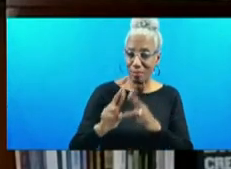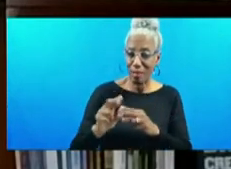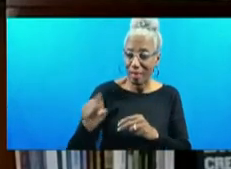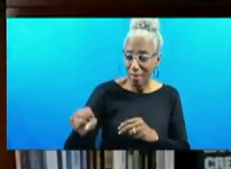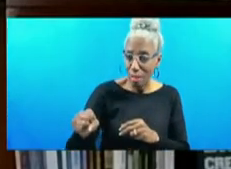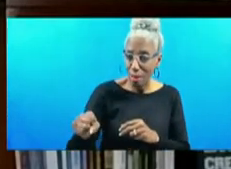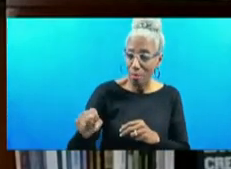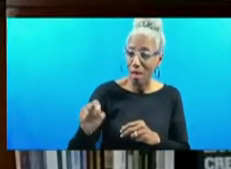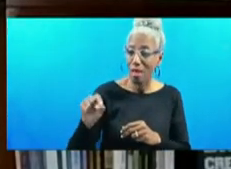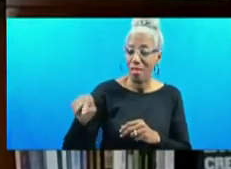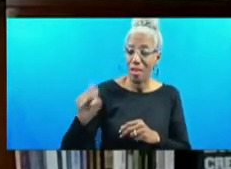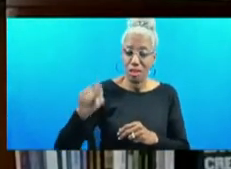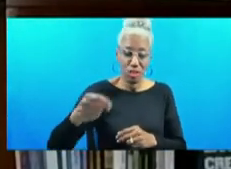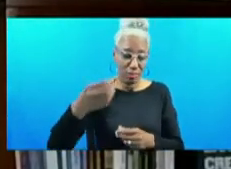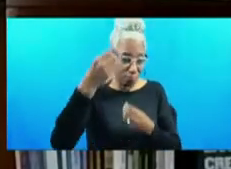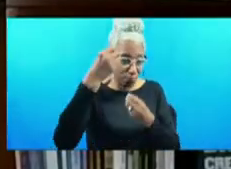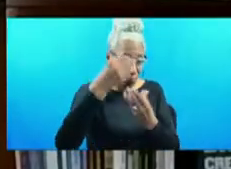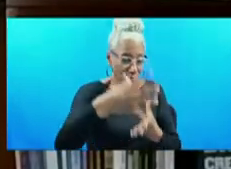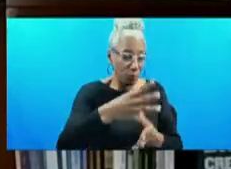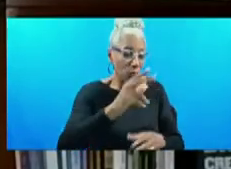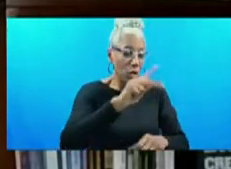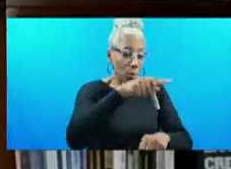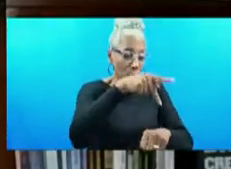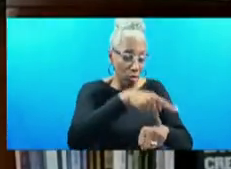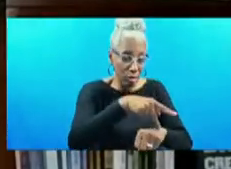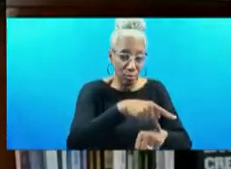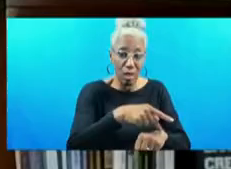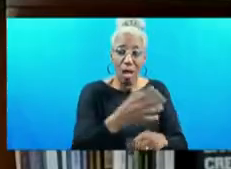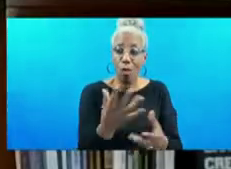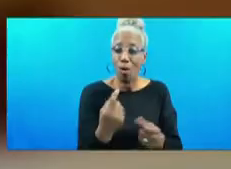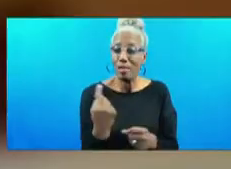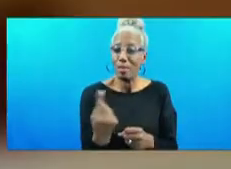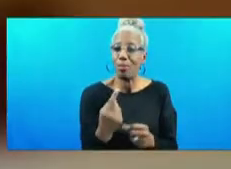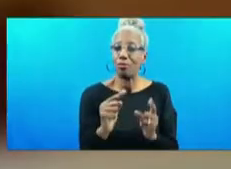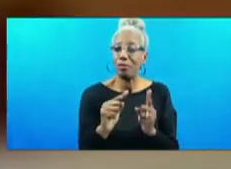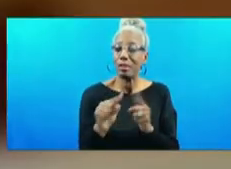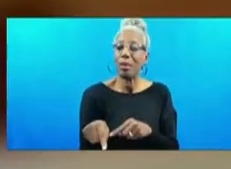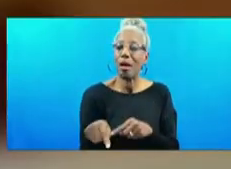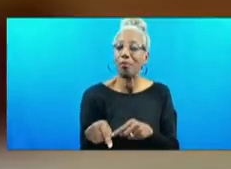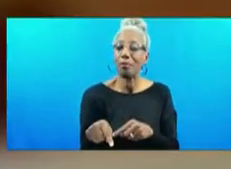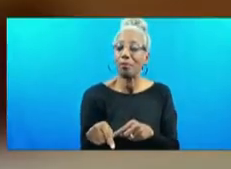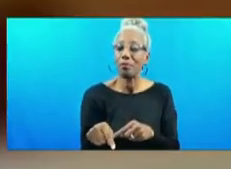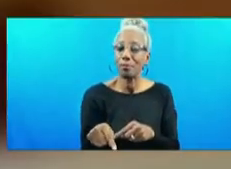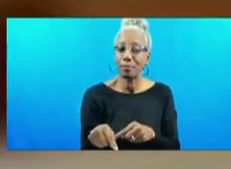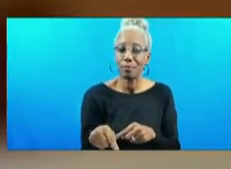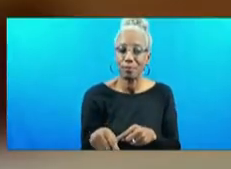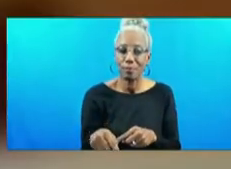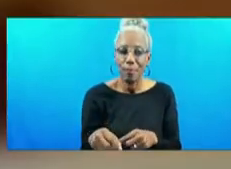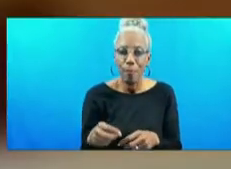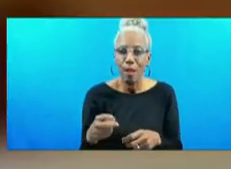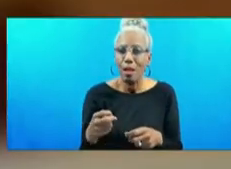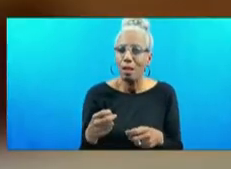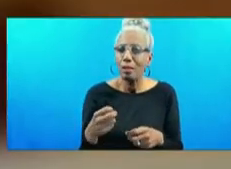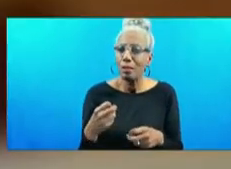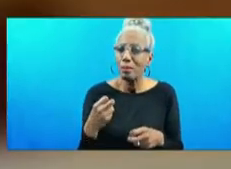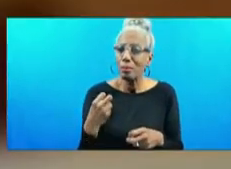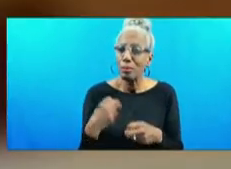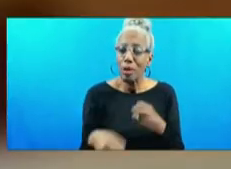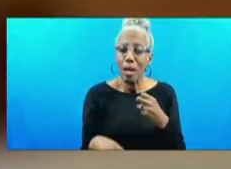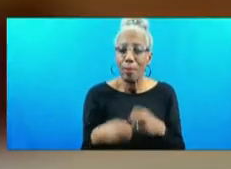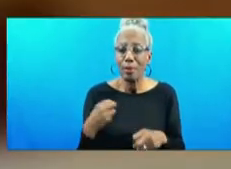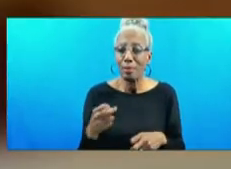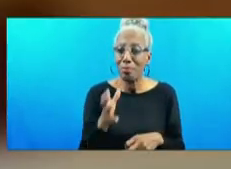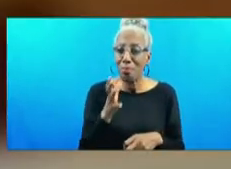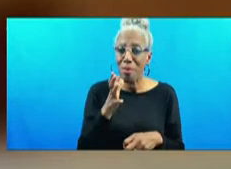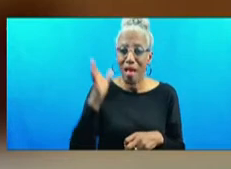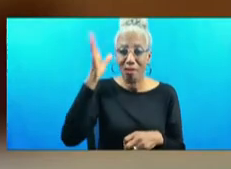I want someone to be responsive to that and address it. Because the I problem imagine- is that our parents, what if our parents will feel scared of